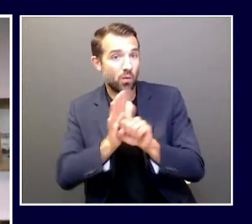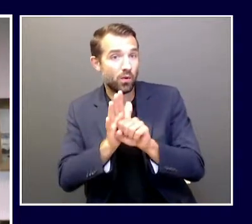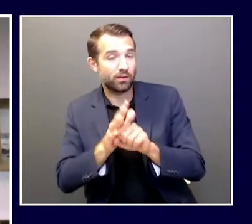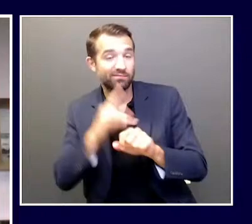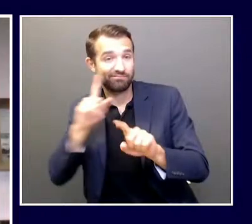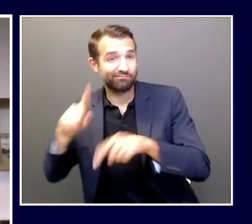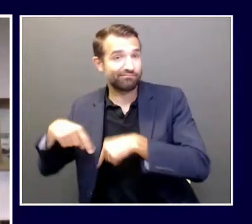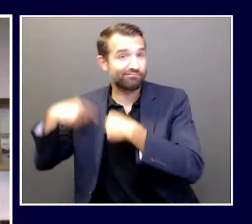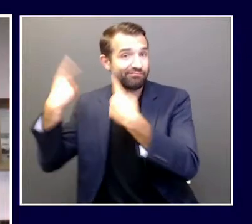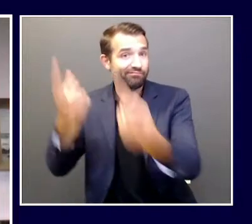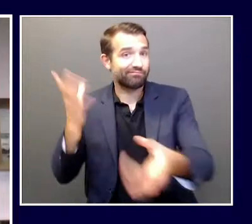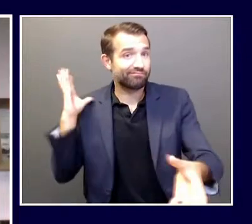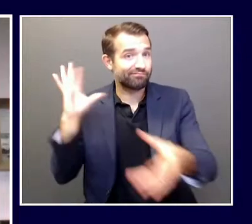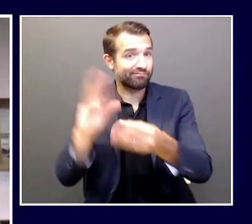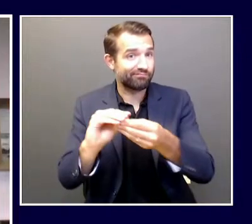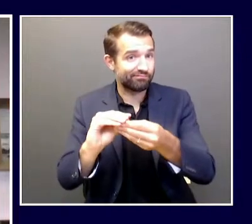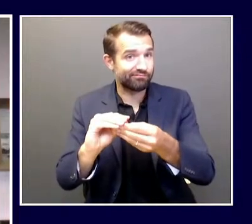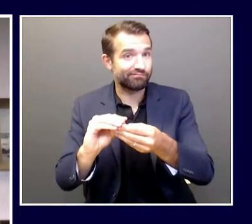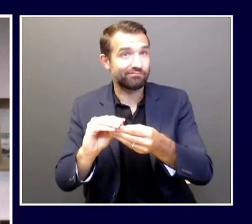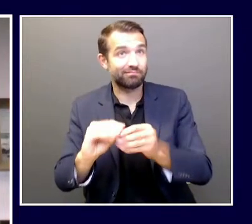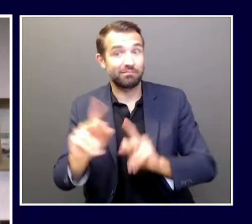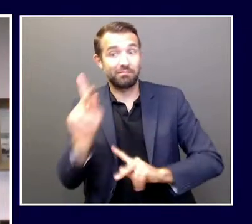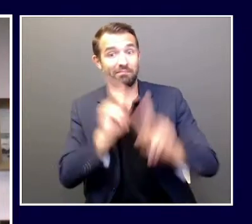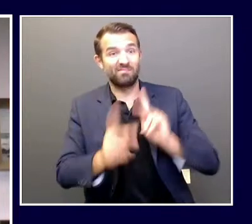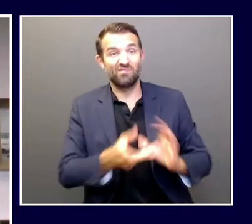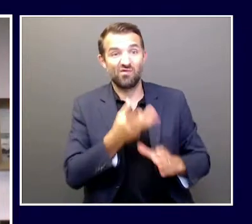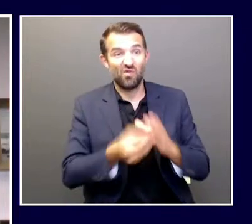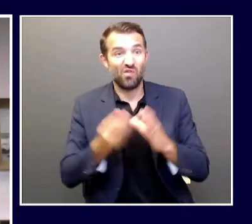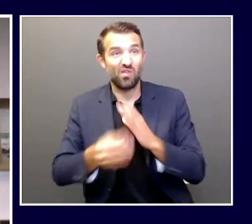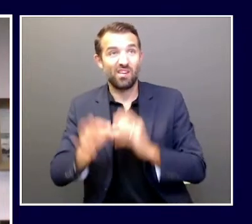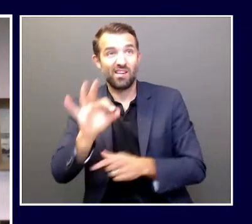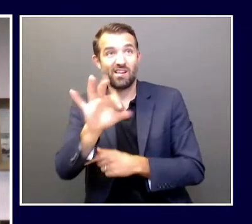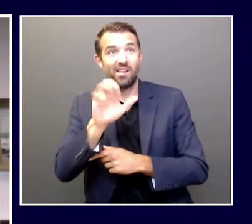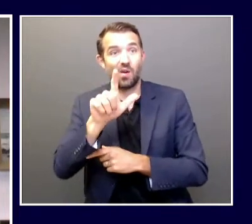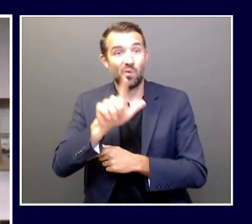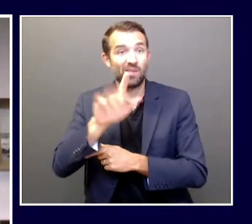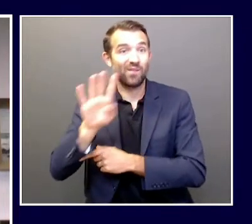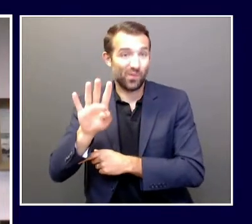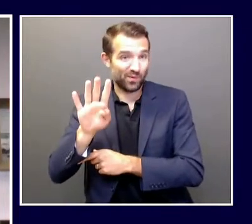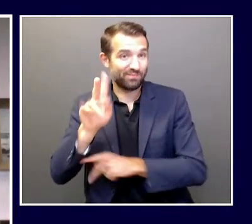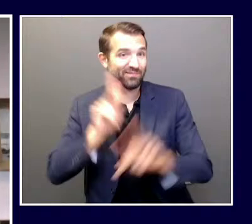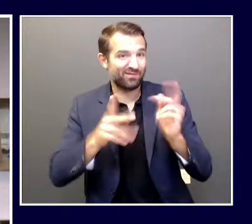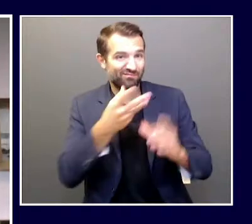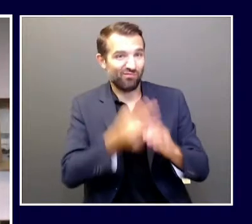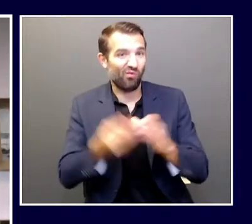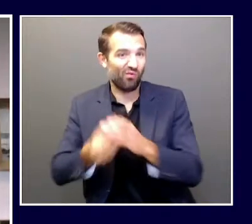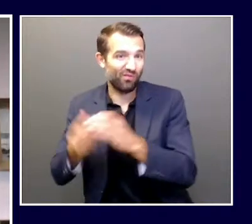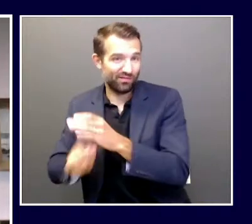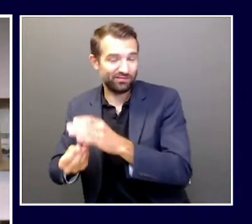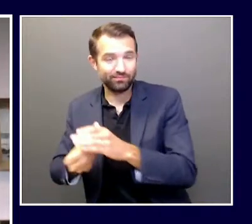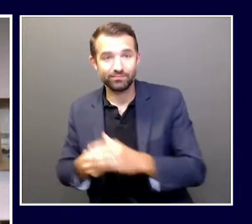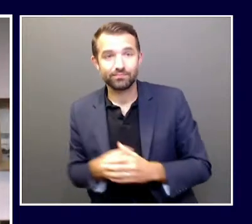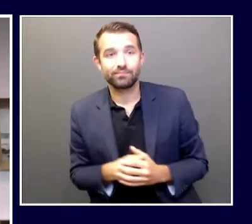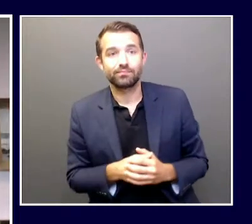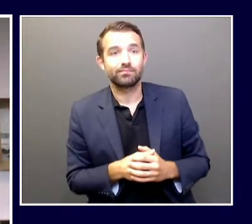deaths among Maine people who have passed away with COVID-19, and cumulatively